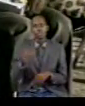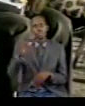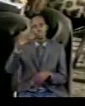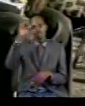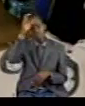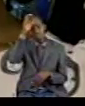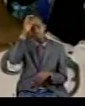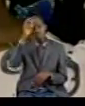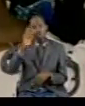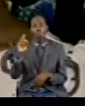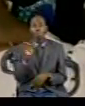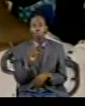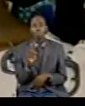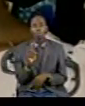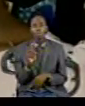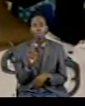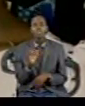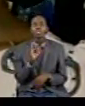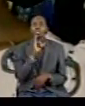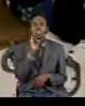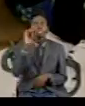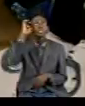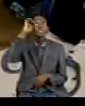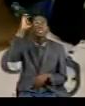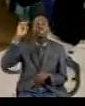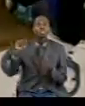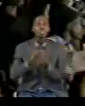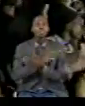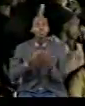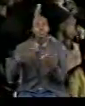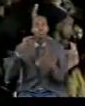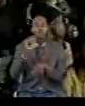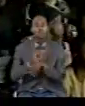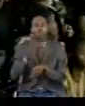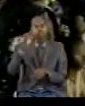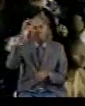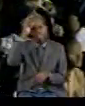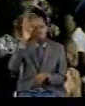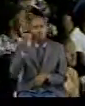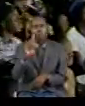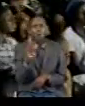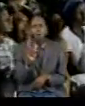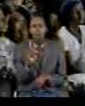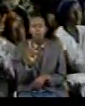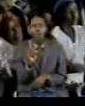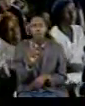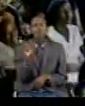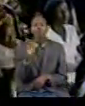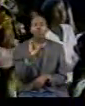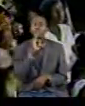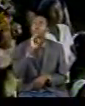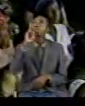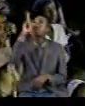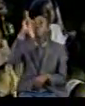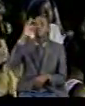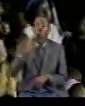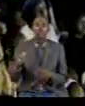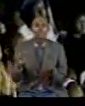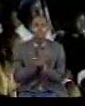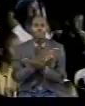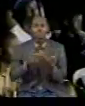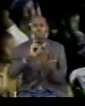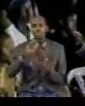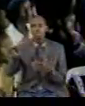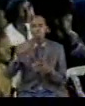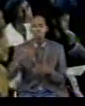he destroying the works of the devil tonight? I said, where? Is he destroying